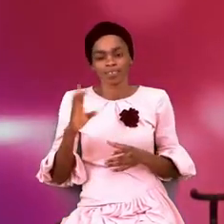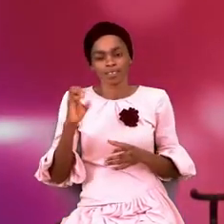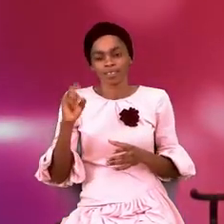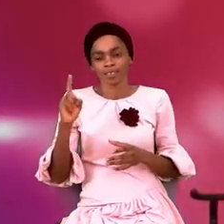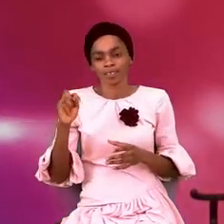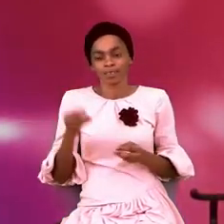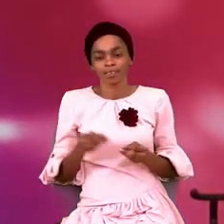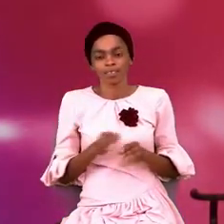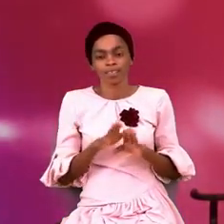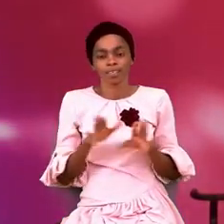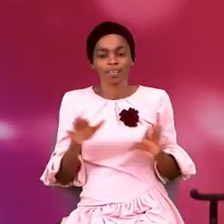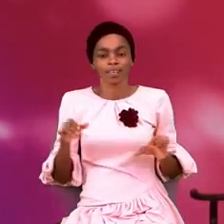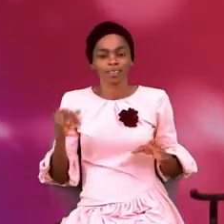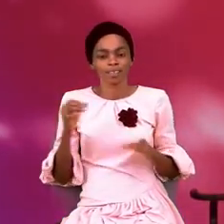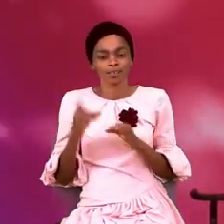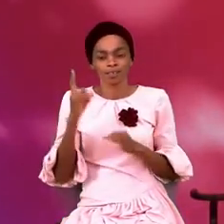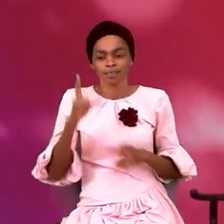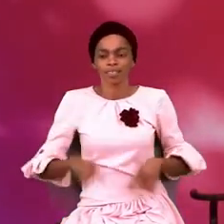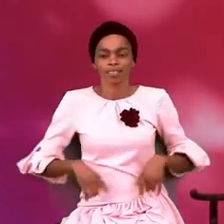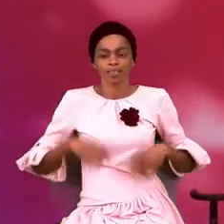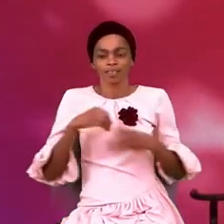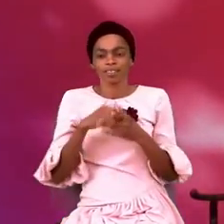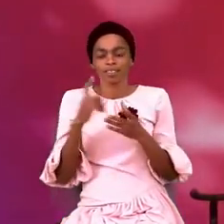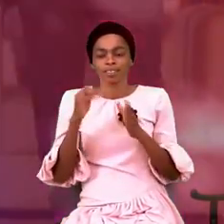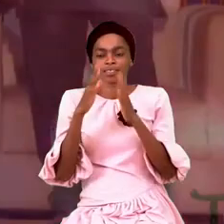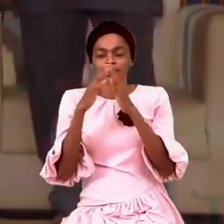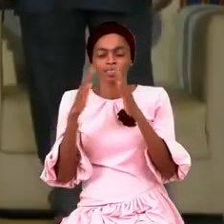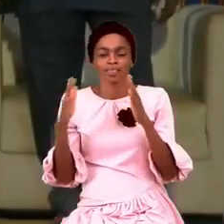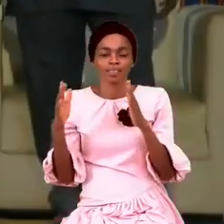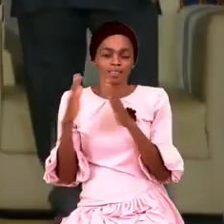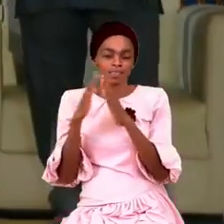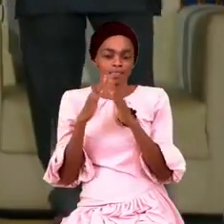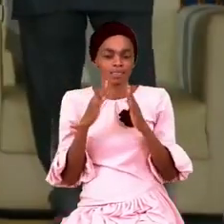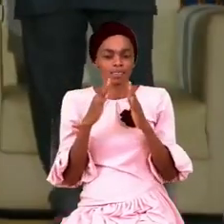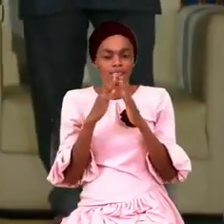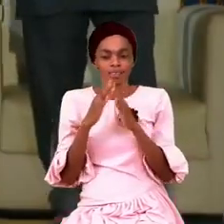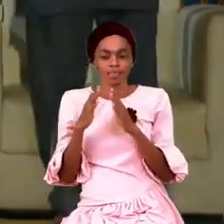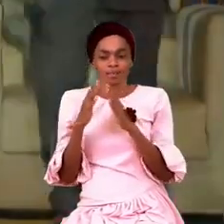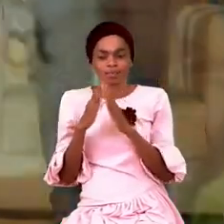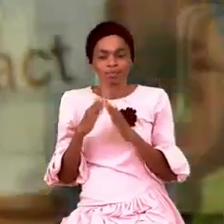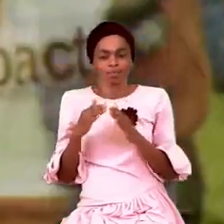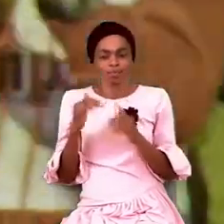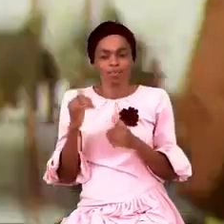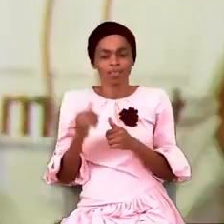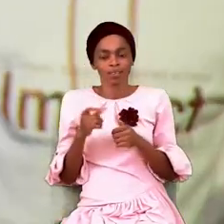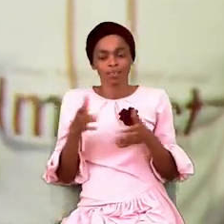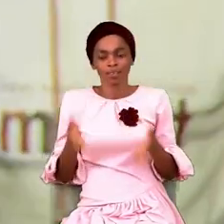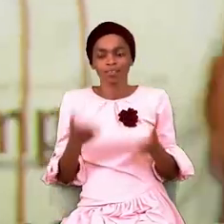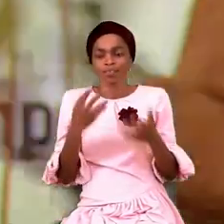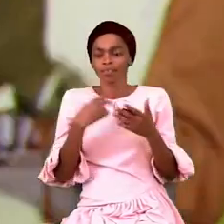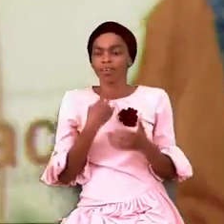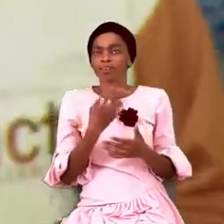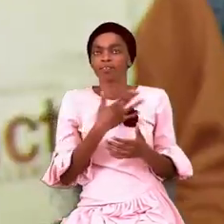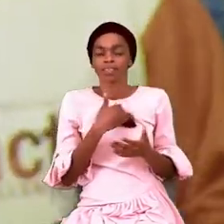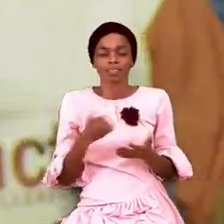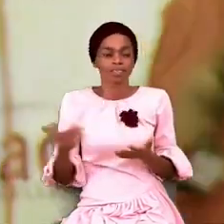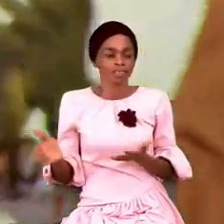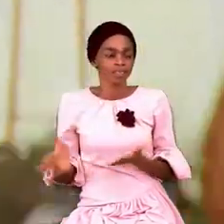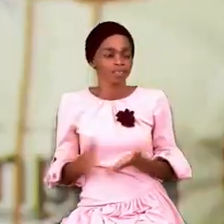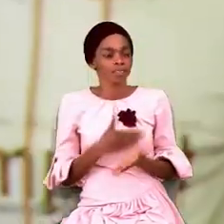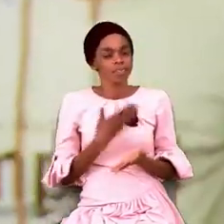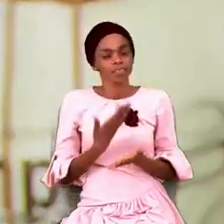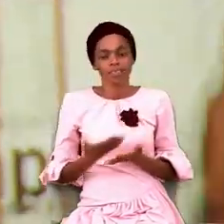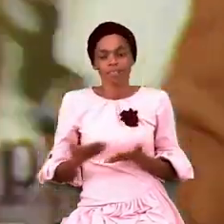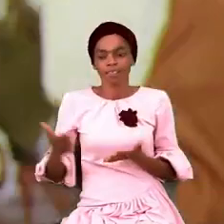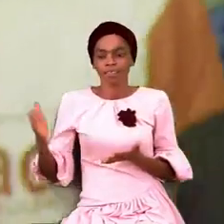your voice now and sing out, yeah, yeah. Glory, glory, Lord.